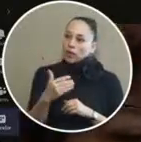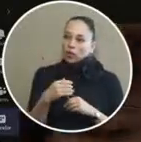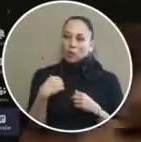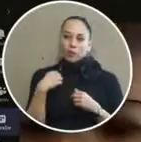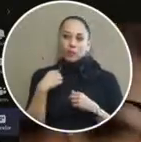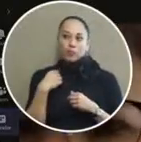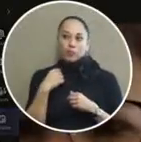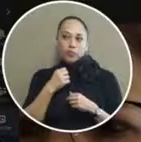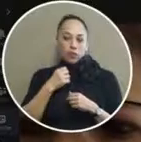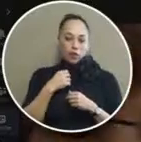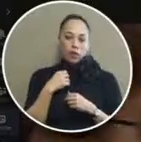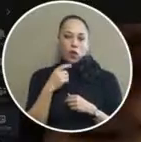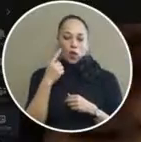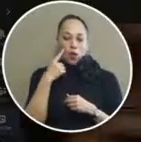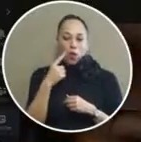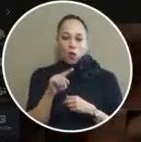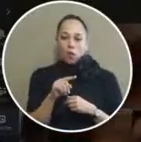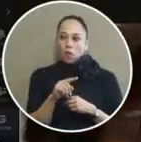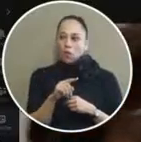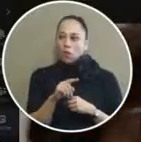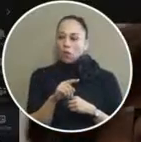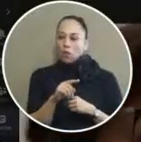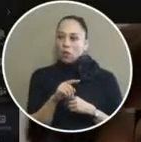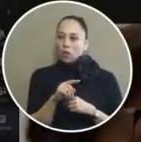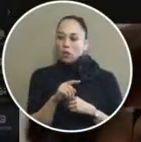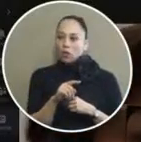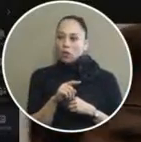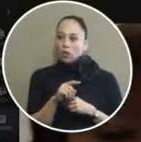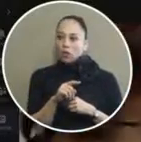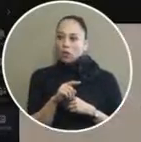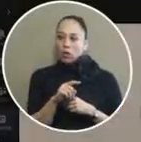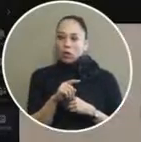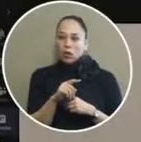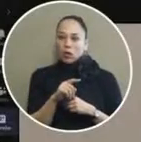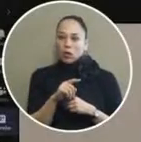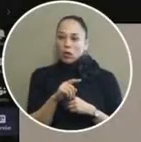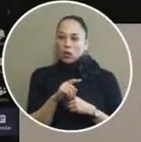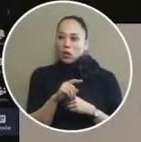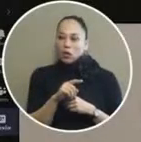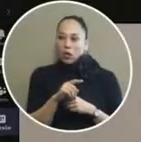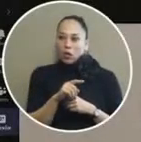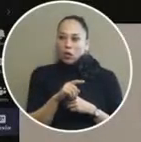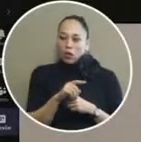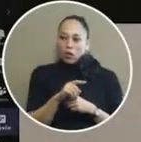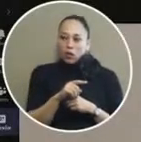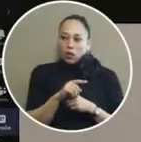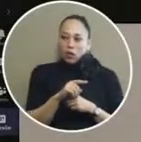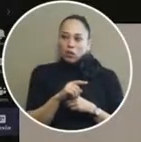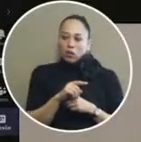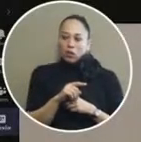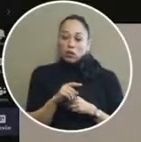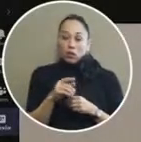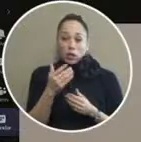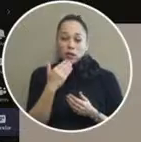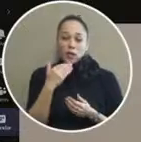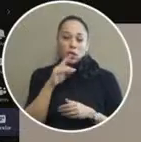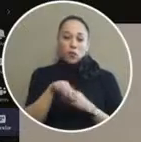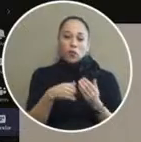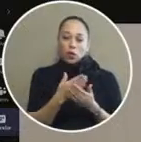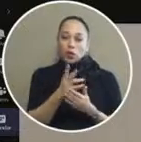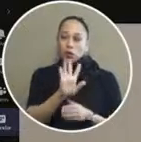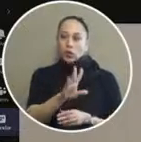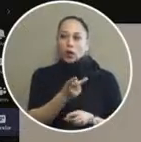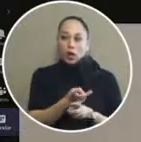next question is just for Colonel Weston, real quickly. Thank you, Colonel, for all your hard work and everyone else.